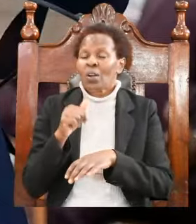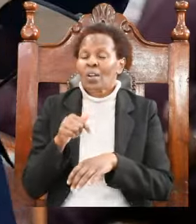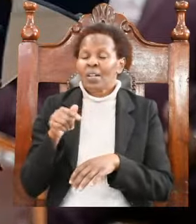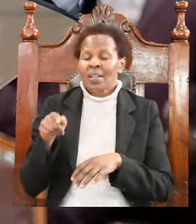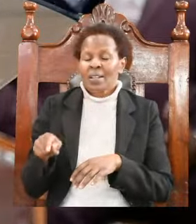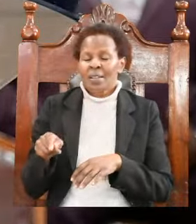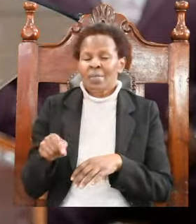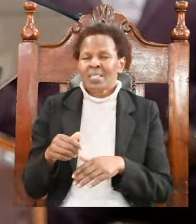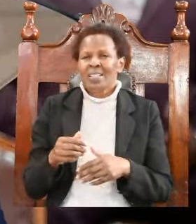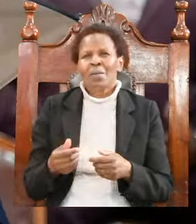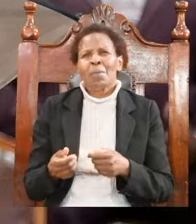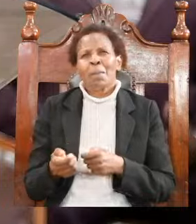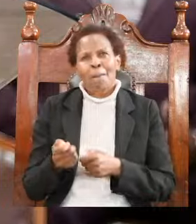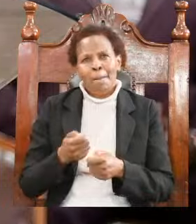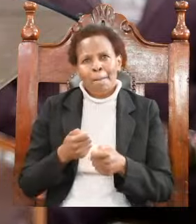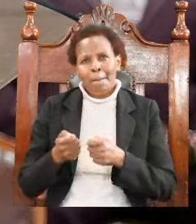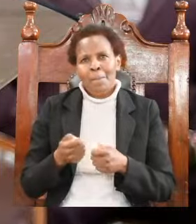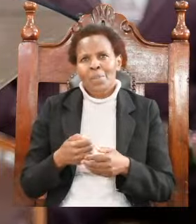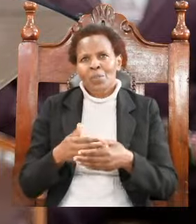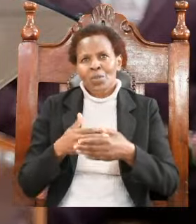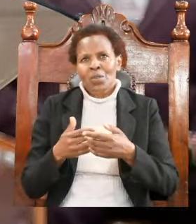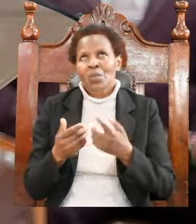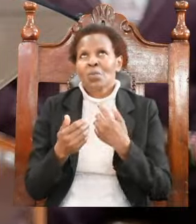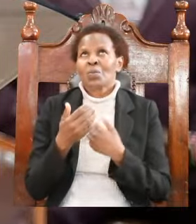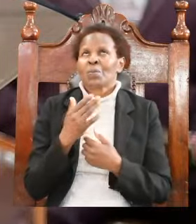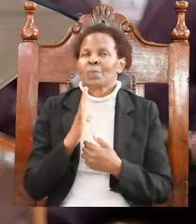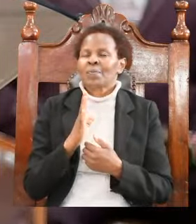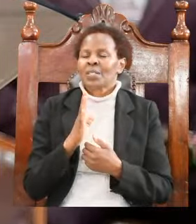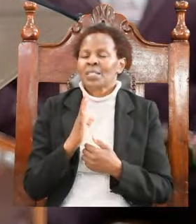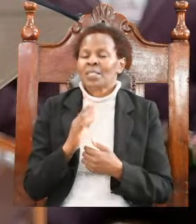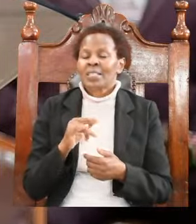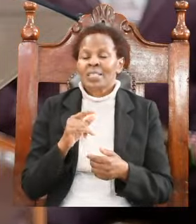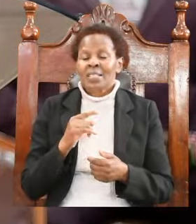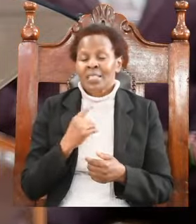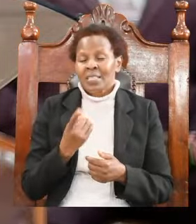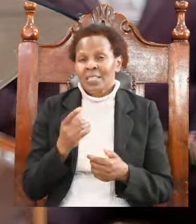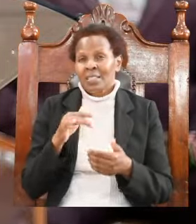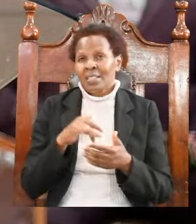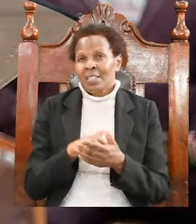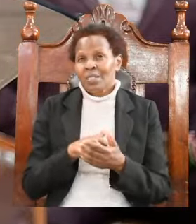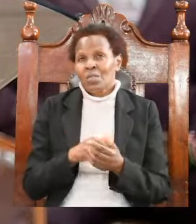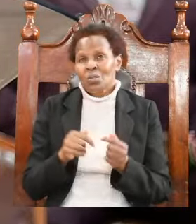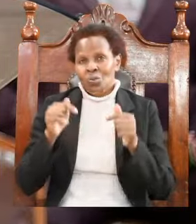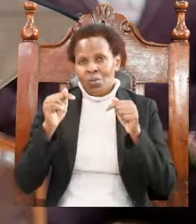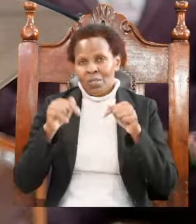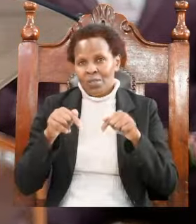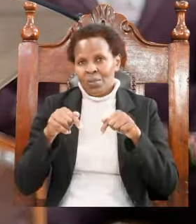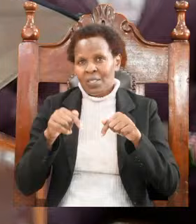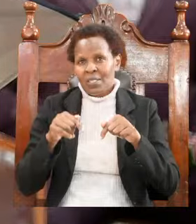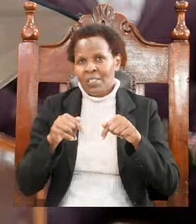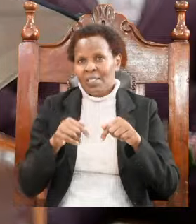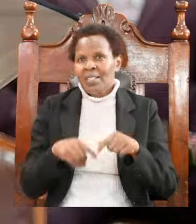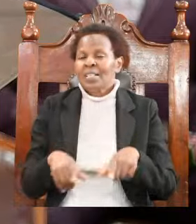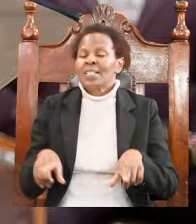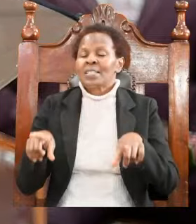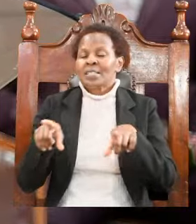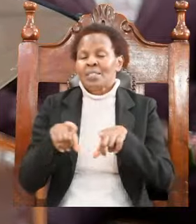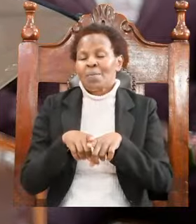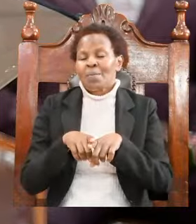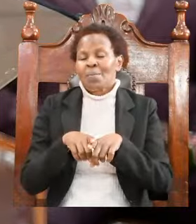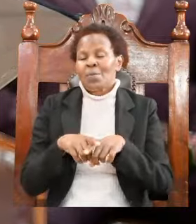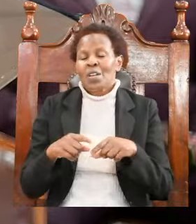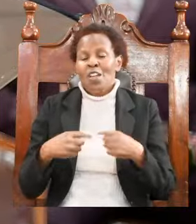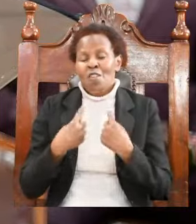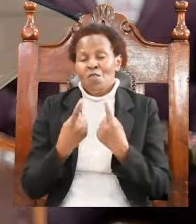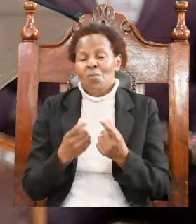come closer? It is because I want you to listen to what I want to tell you. And church today, this is the same information which